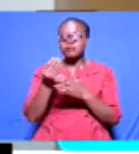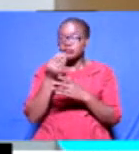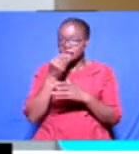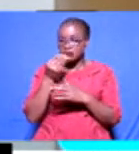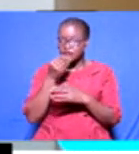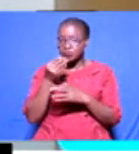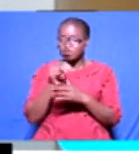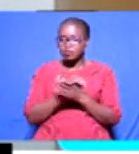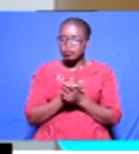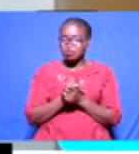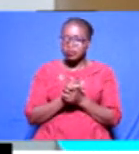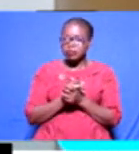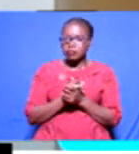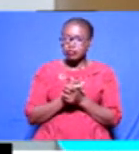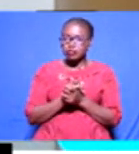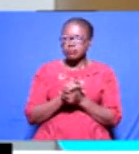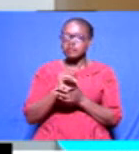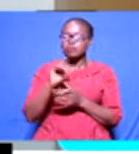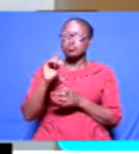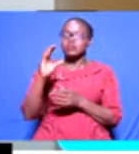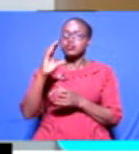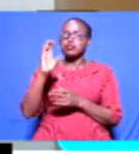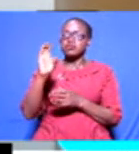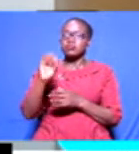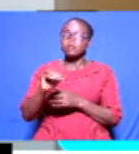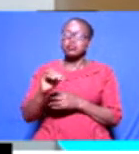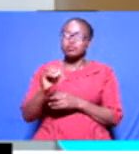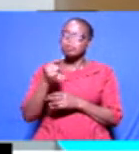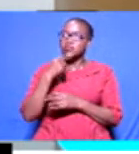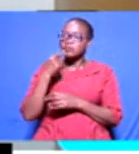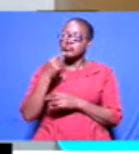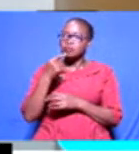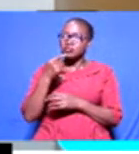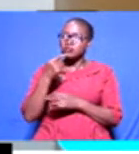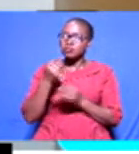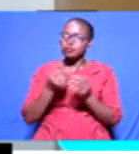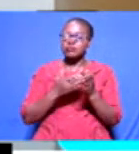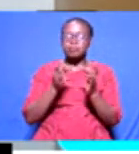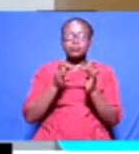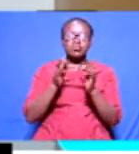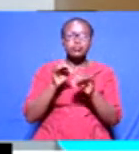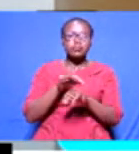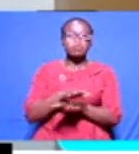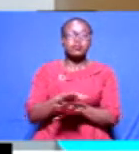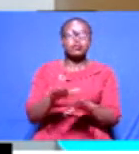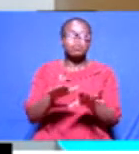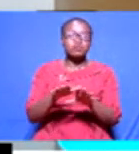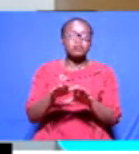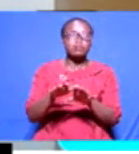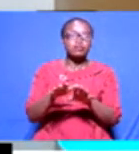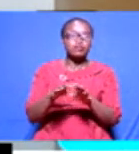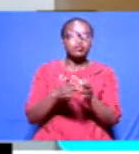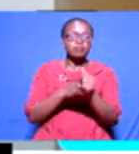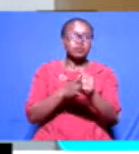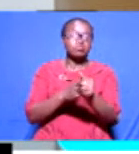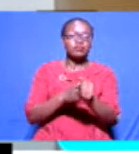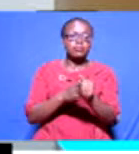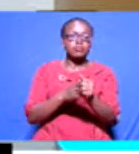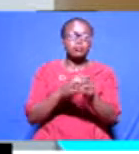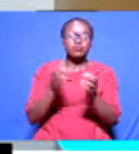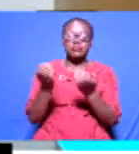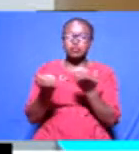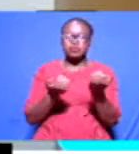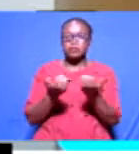meals. Now, Jumia Kenya CEO Betty Mwangi says the growing internet penetration is a driving uptick of e-commerce services,